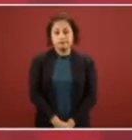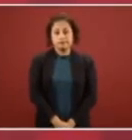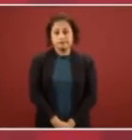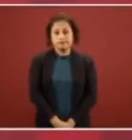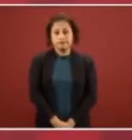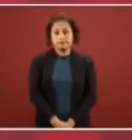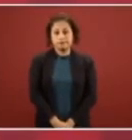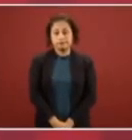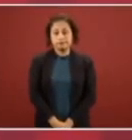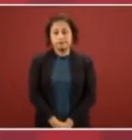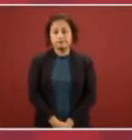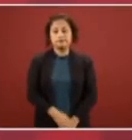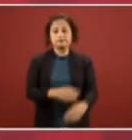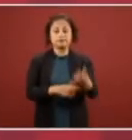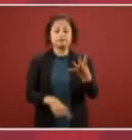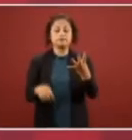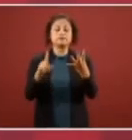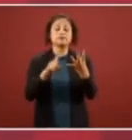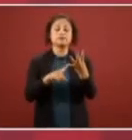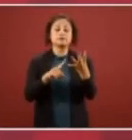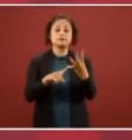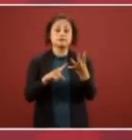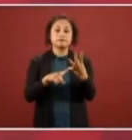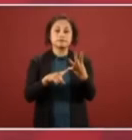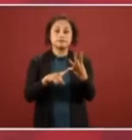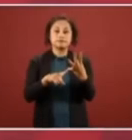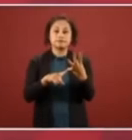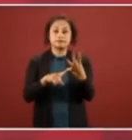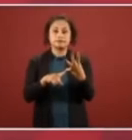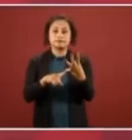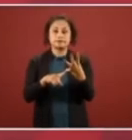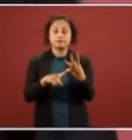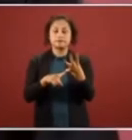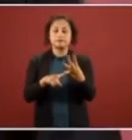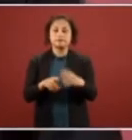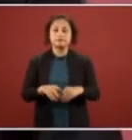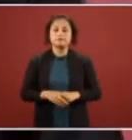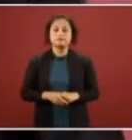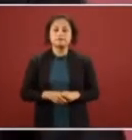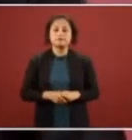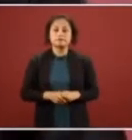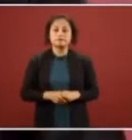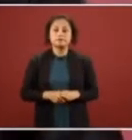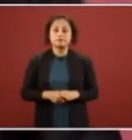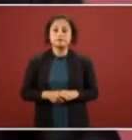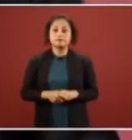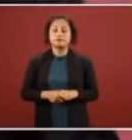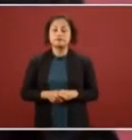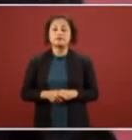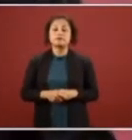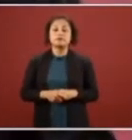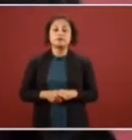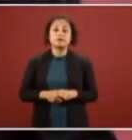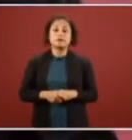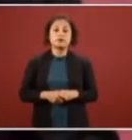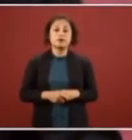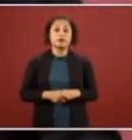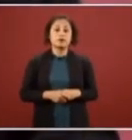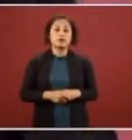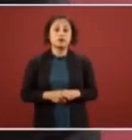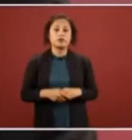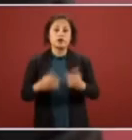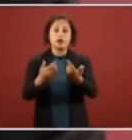y cuatro. And number four, no permitir, not to permit la asociación delictuosa, association,